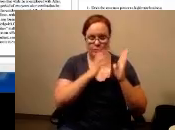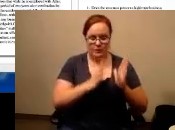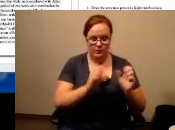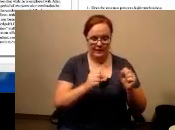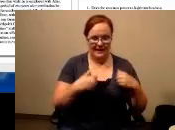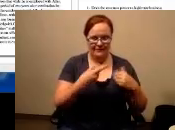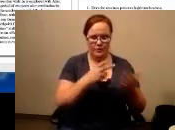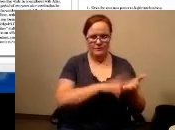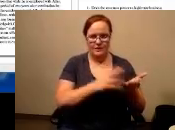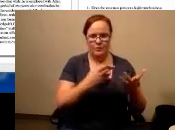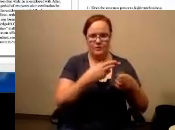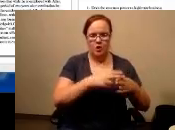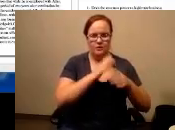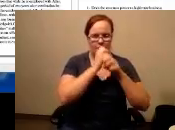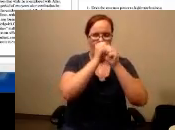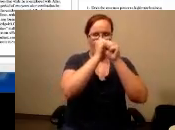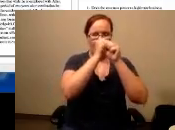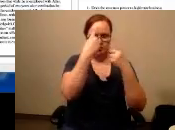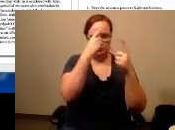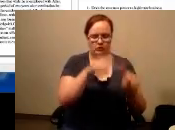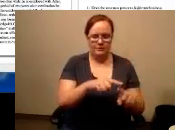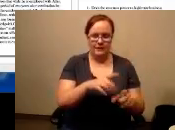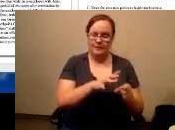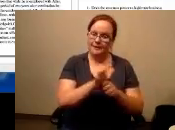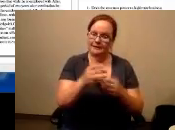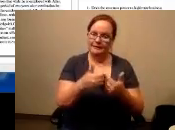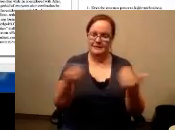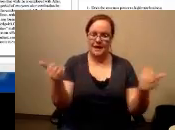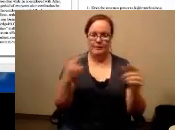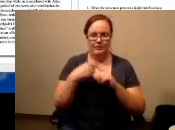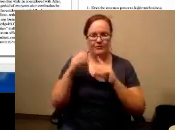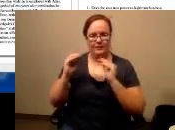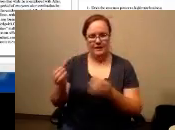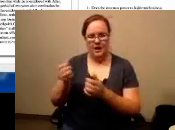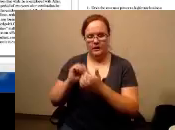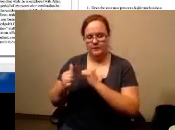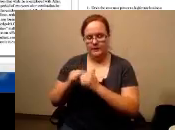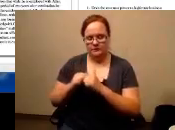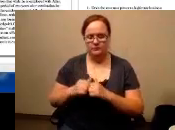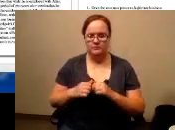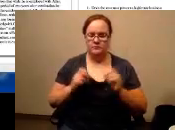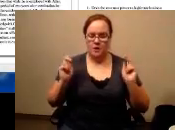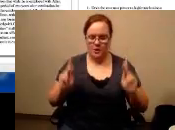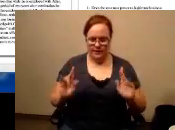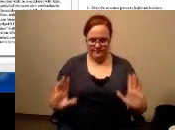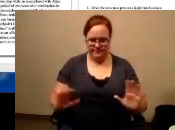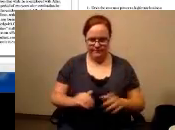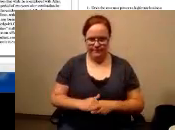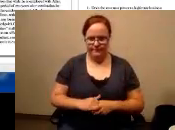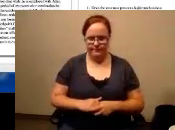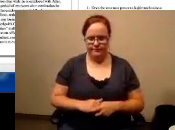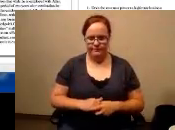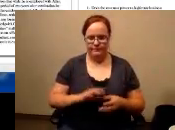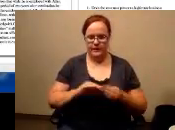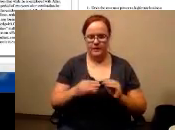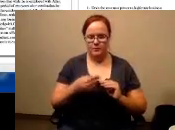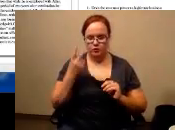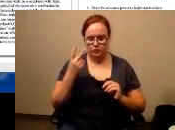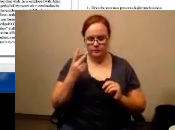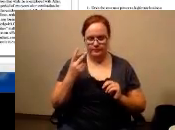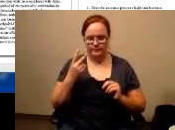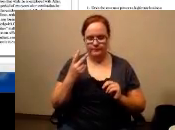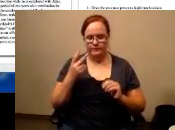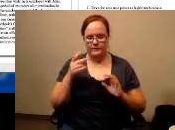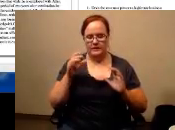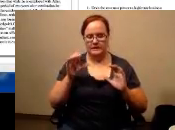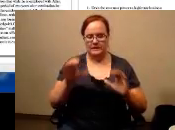called a confidentiality agreement, completely separate from the non-compete. Okay. Number 2, does